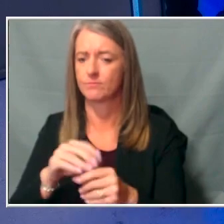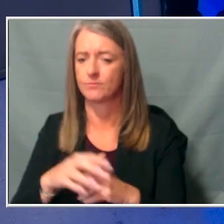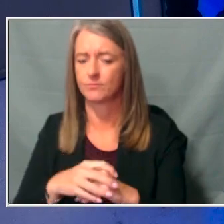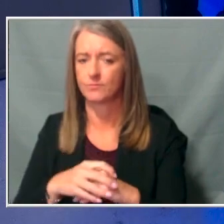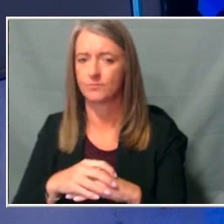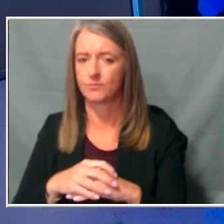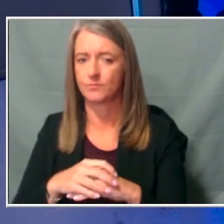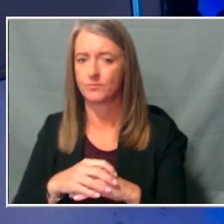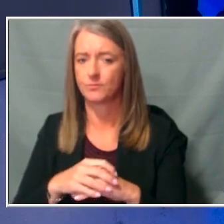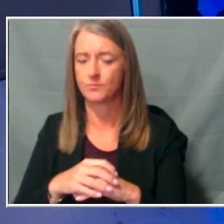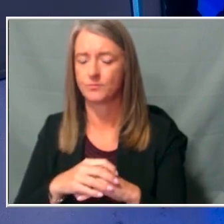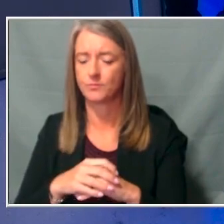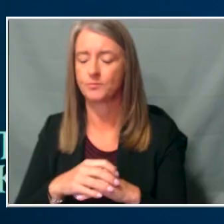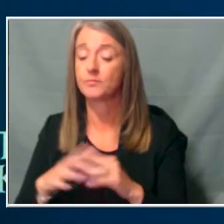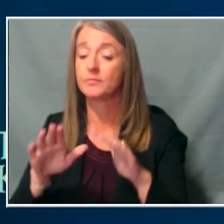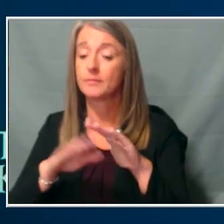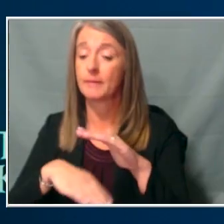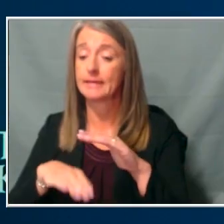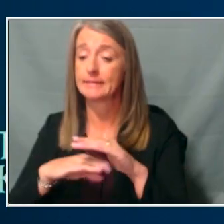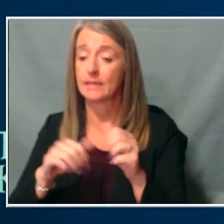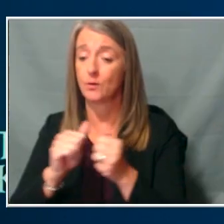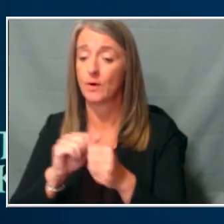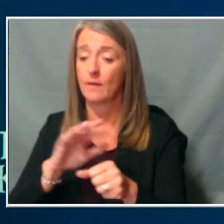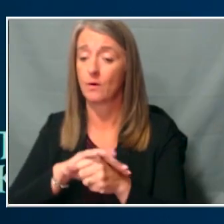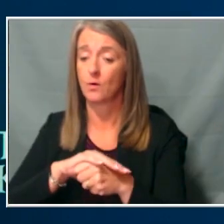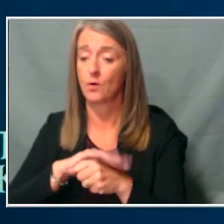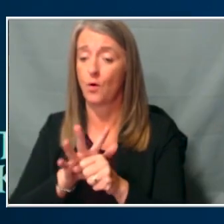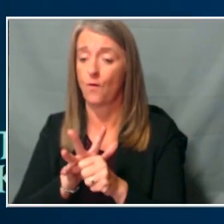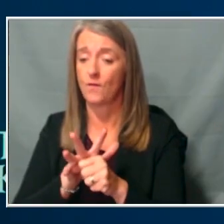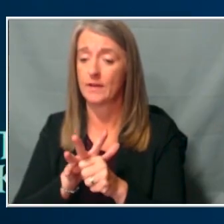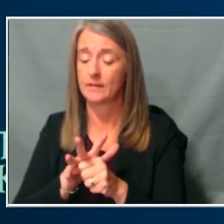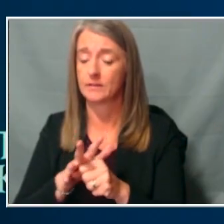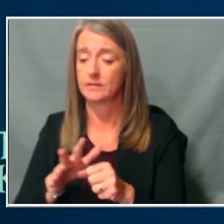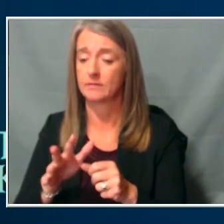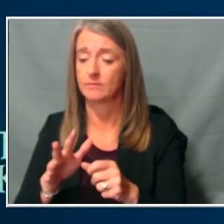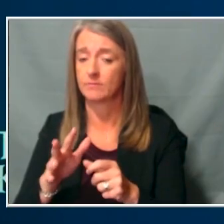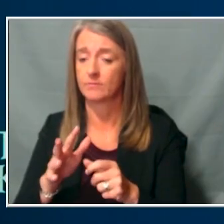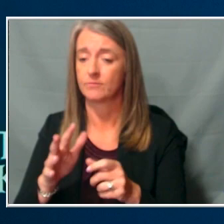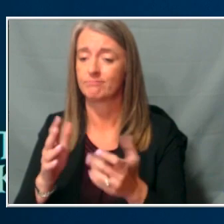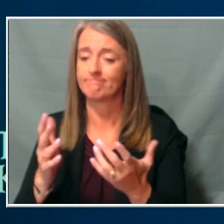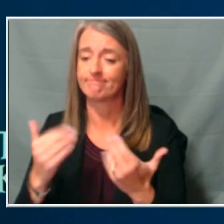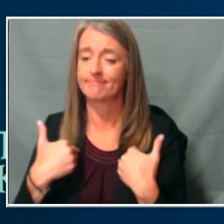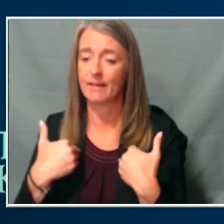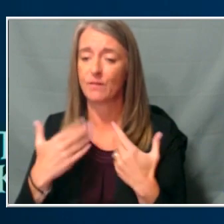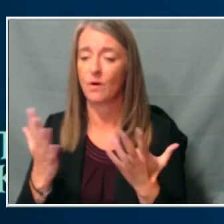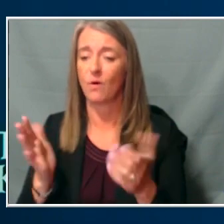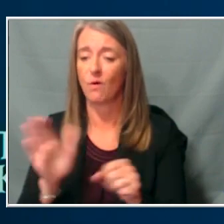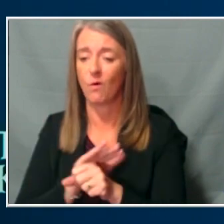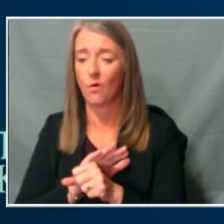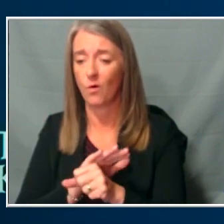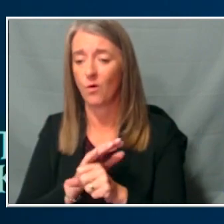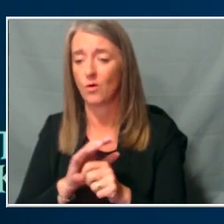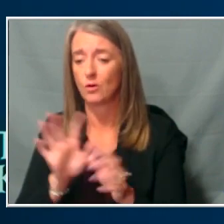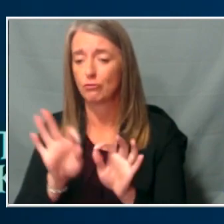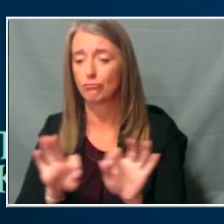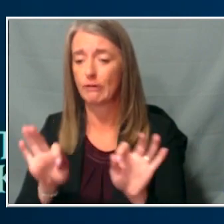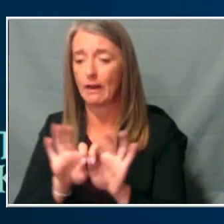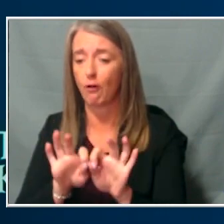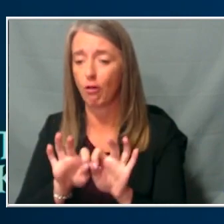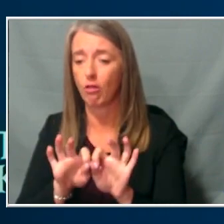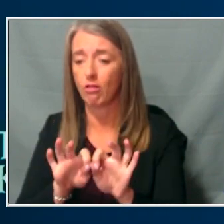Yeah, so basically, you know, with COVID, it falls into the whole, you know, a critical illness, you